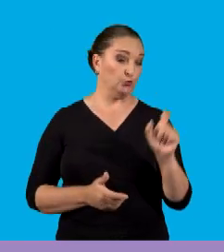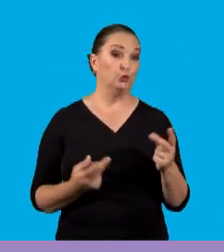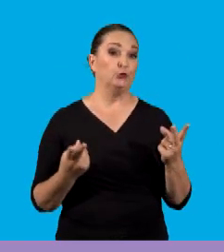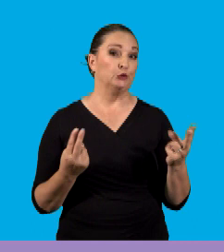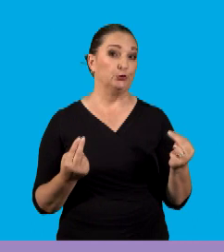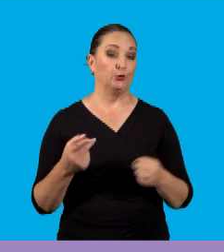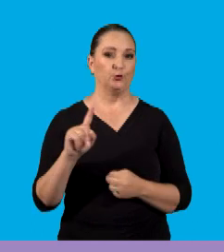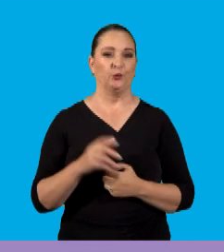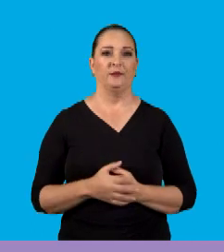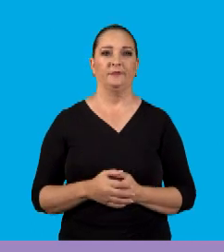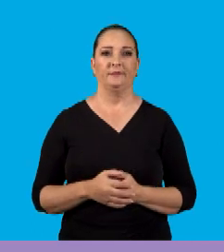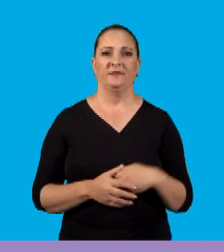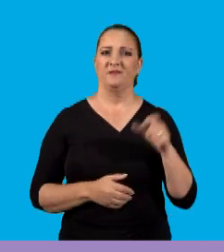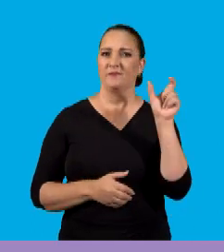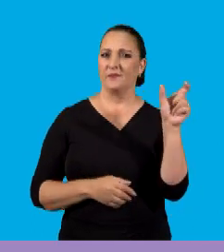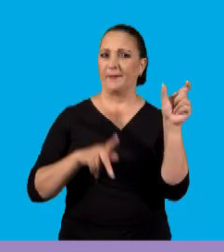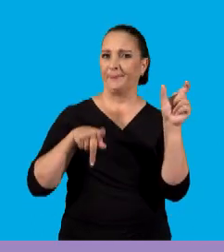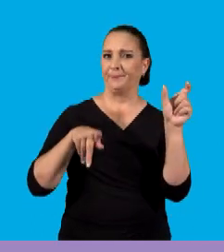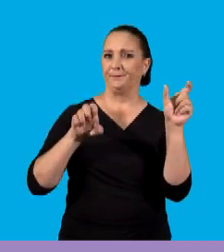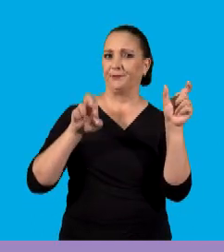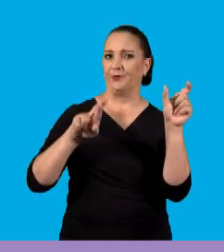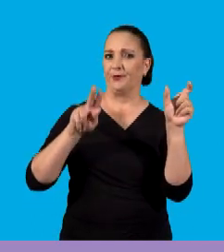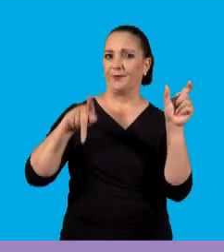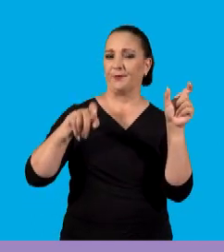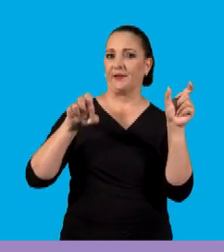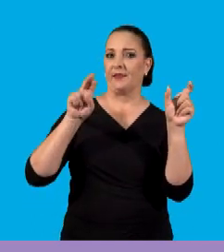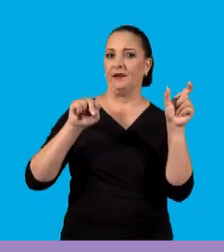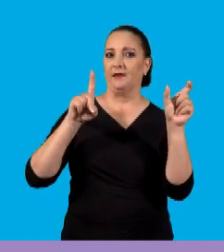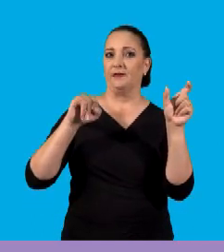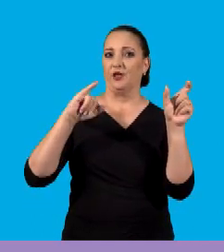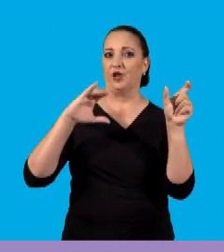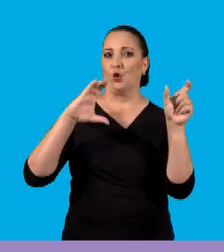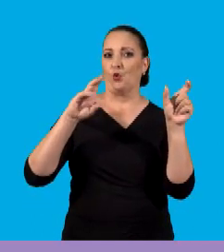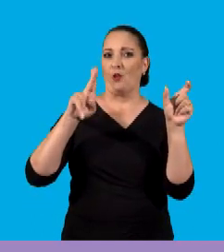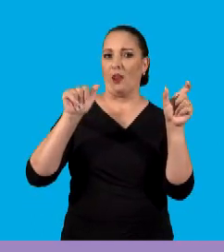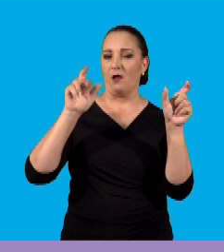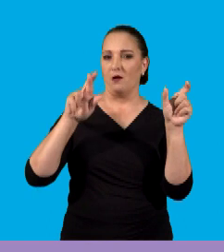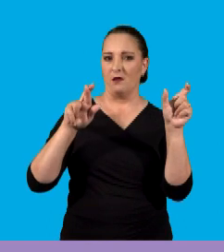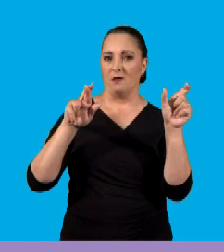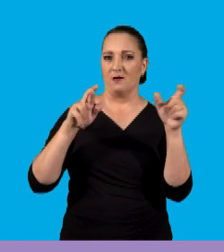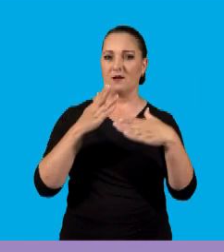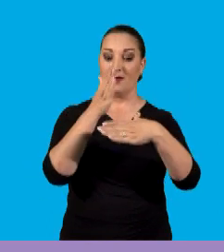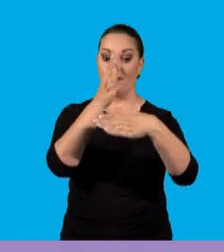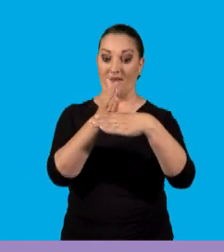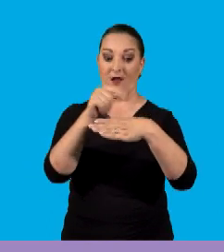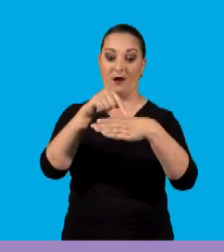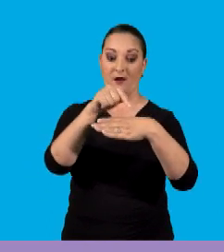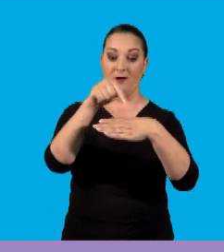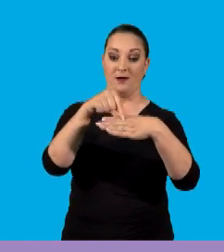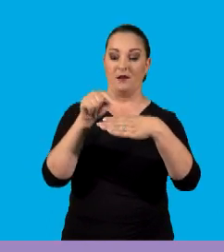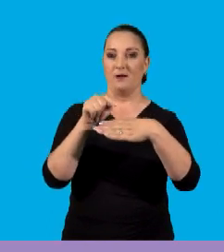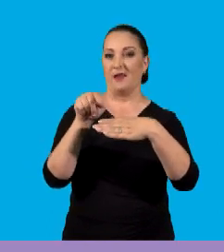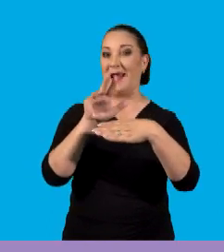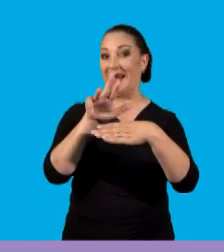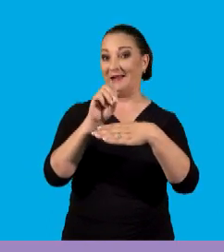New words that we had today were, the first word was perpendicular lines, which is two lines that form a right angle when